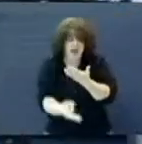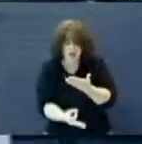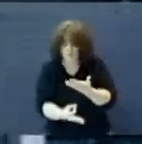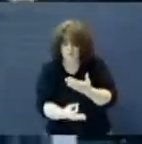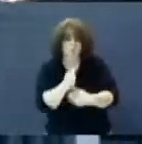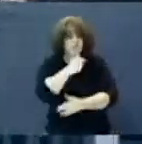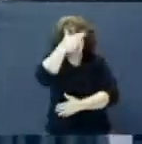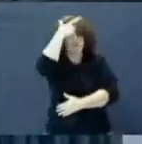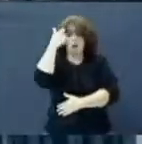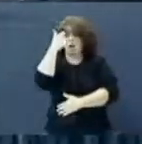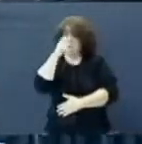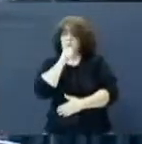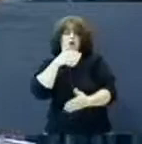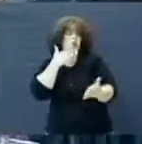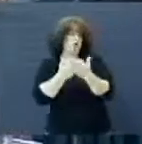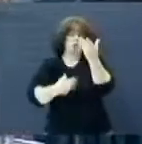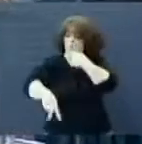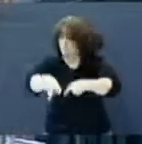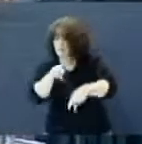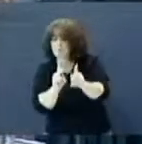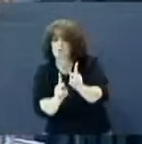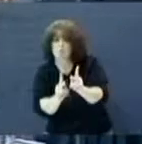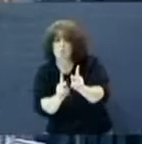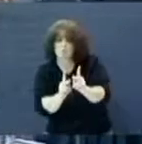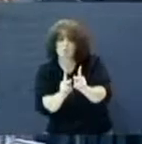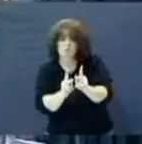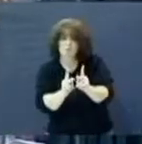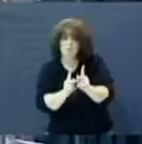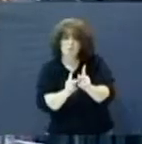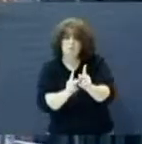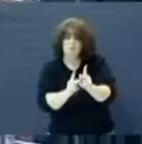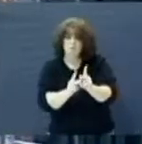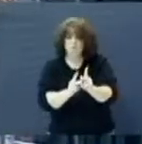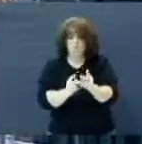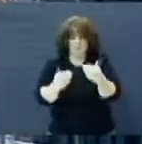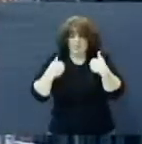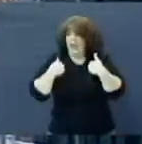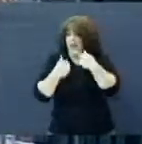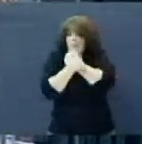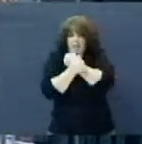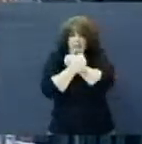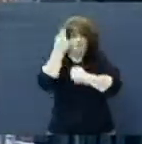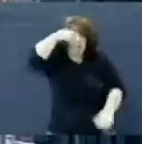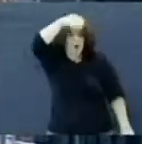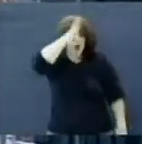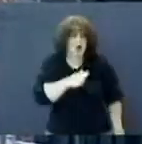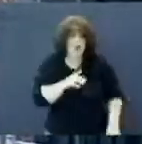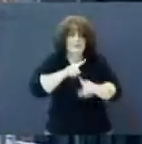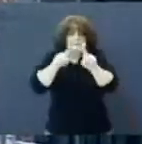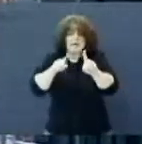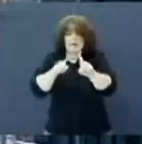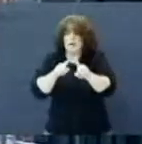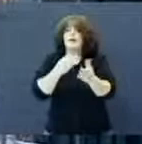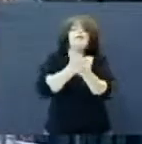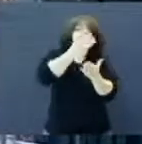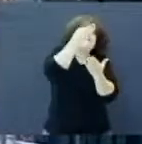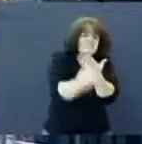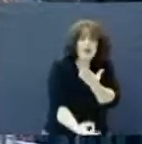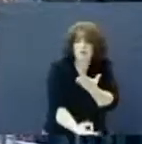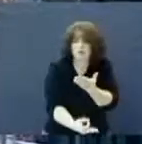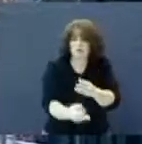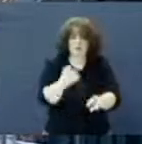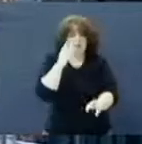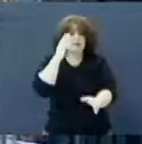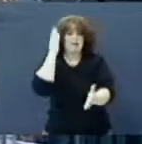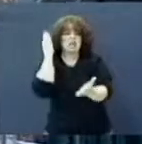It wasn't because they weren't good people. It wasn't because they didn't have a love for God. It's because they slipped. It's because they quit doing the